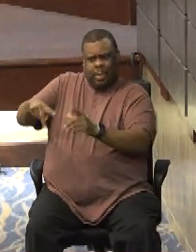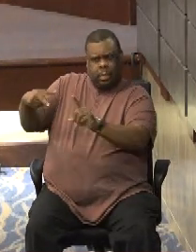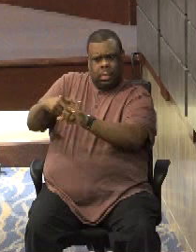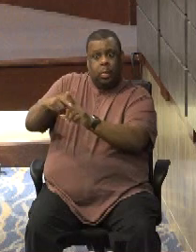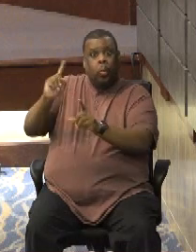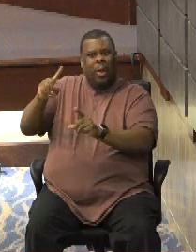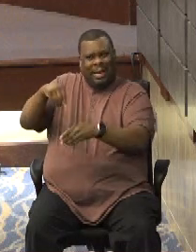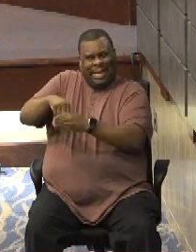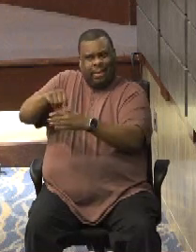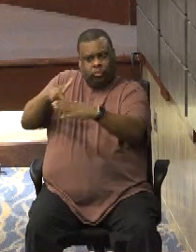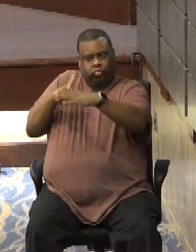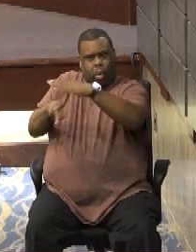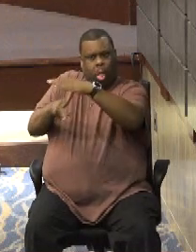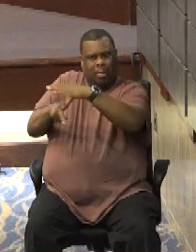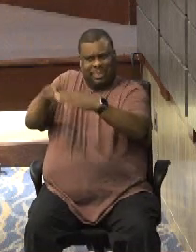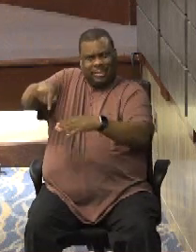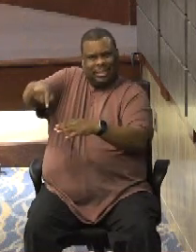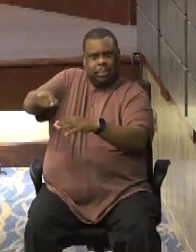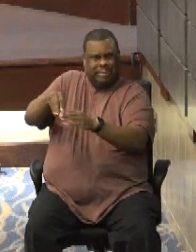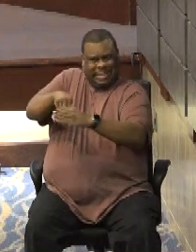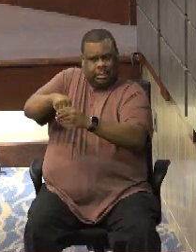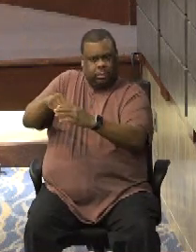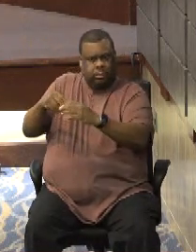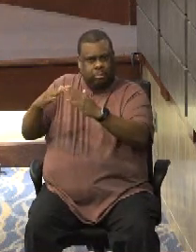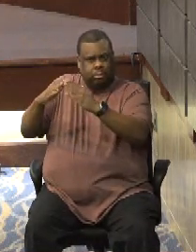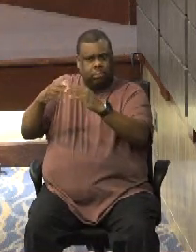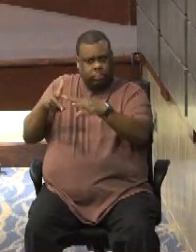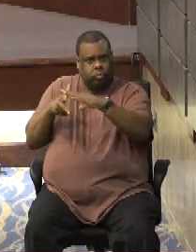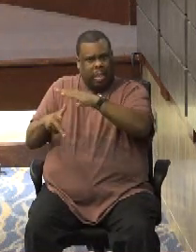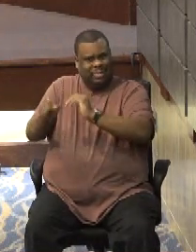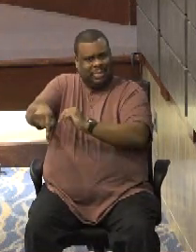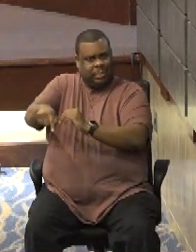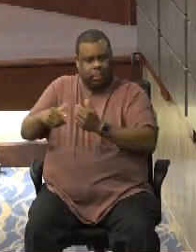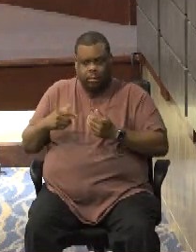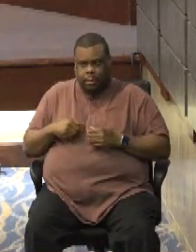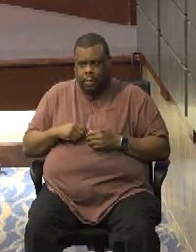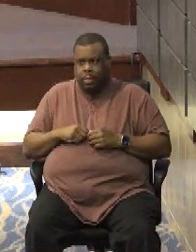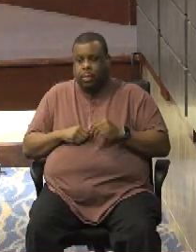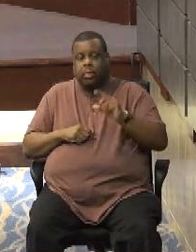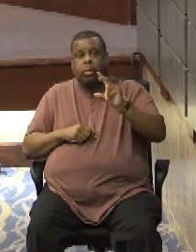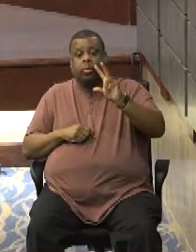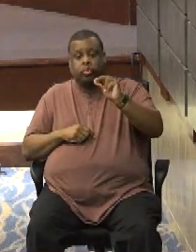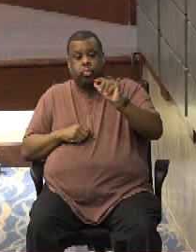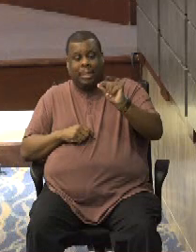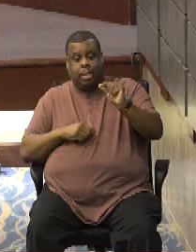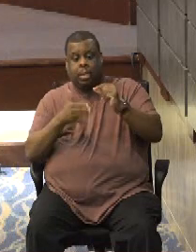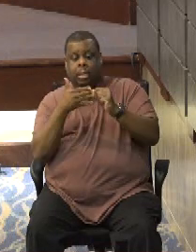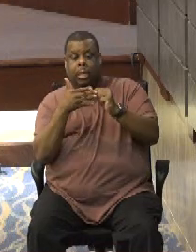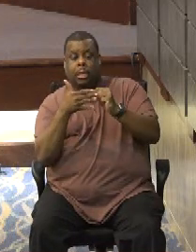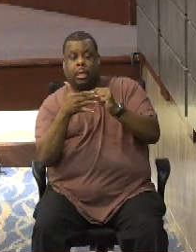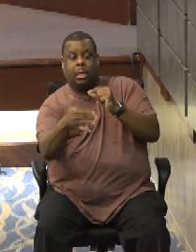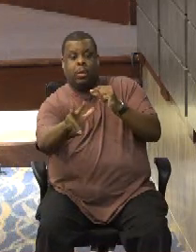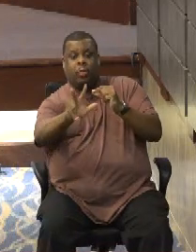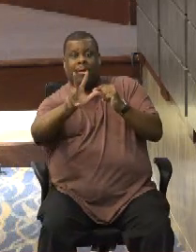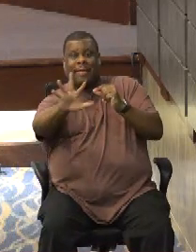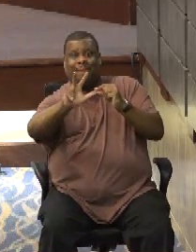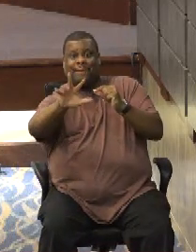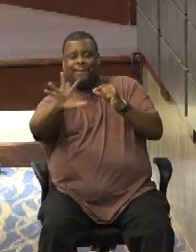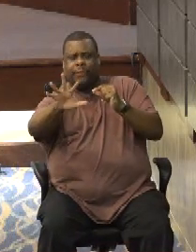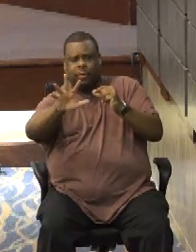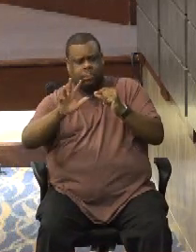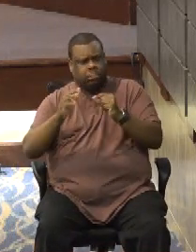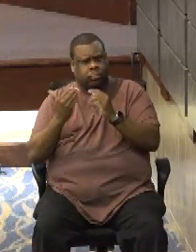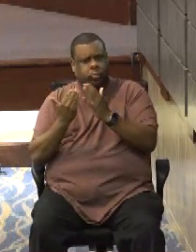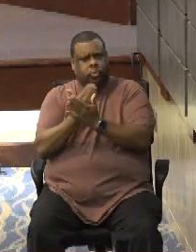garage, a 240 volts. By 2035, that is projected to be 100% of new